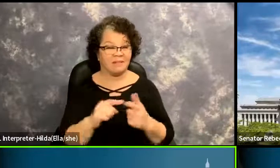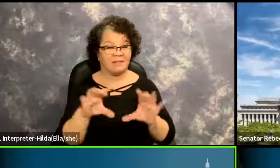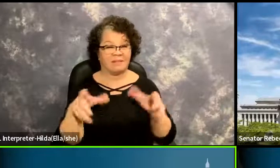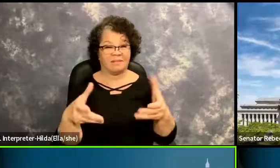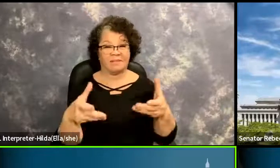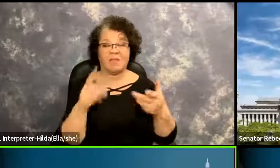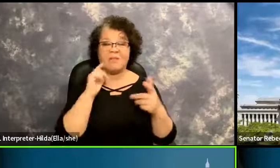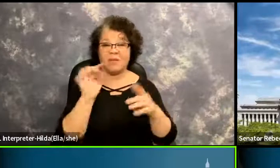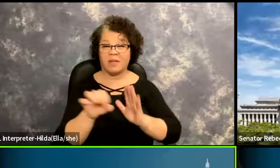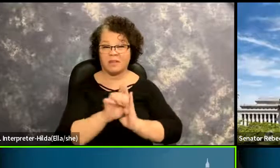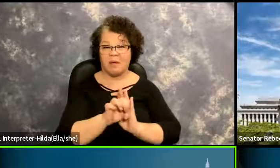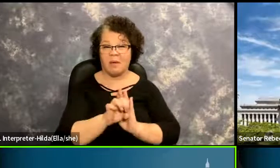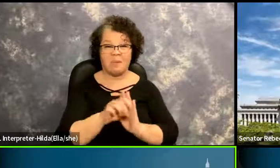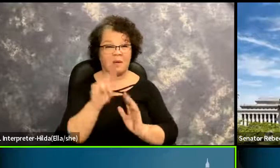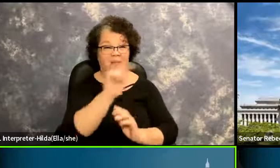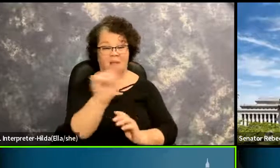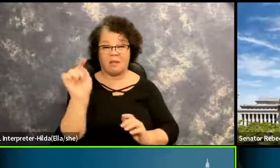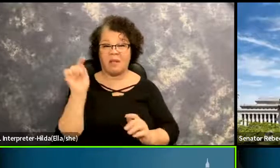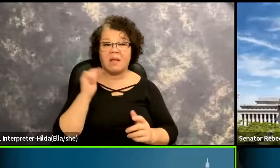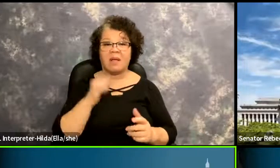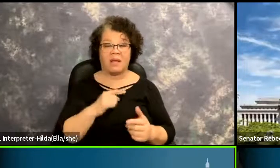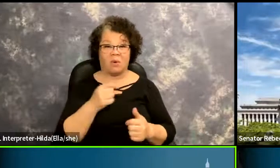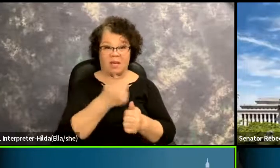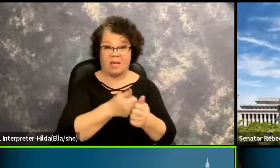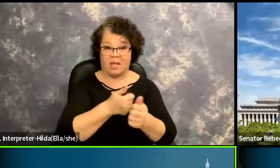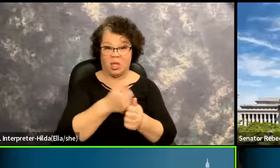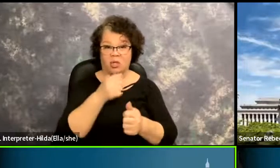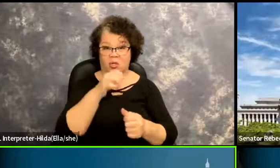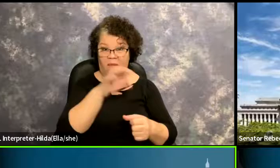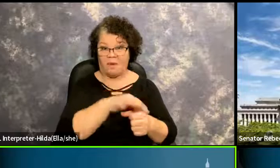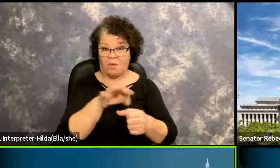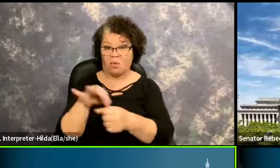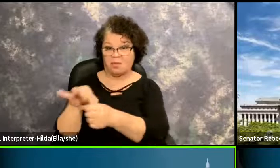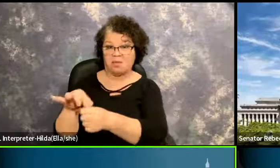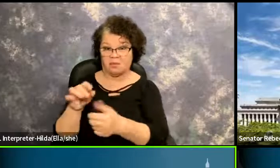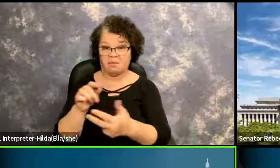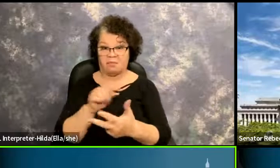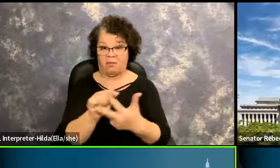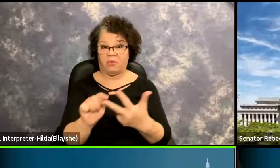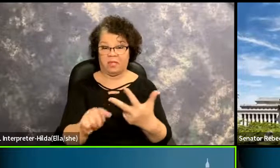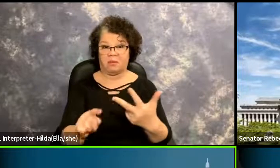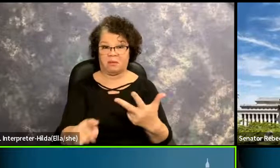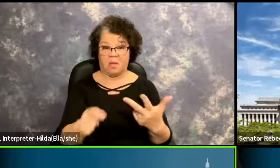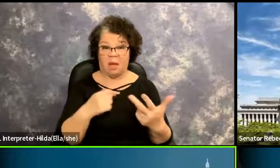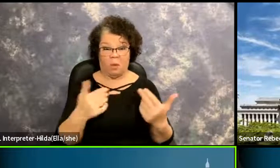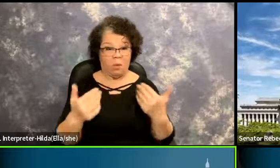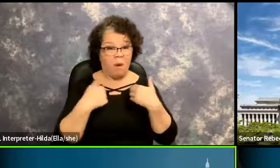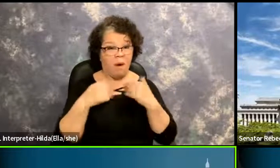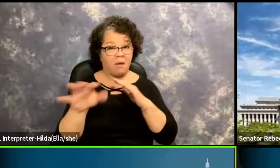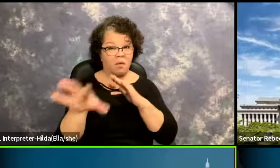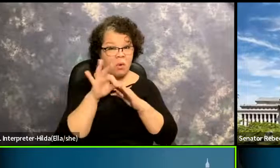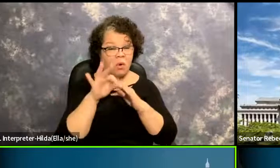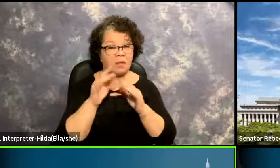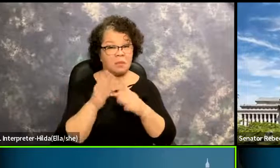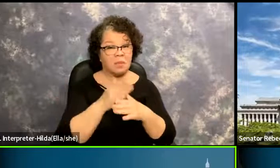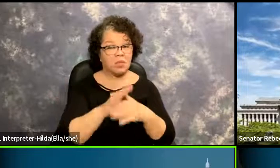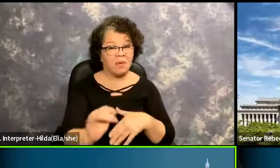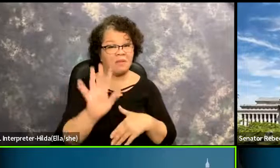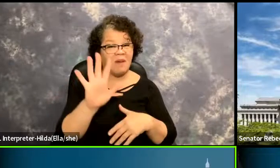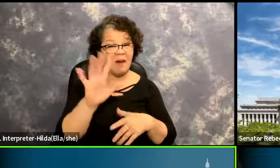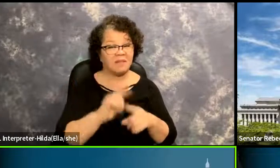for example, were each voters, and we had a choice between five different